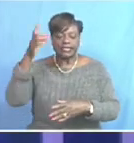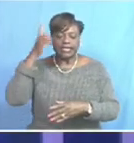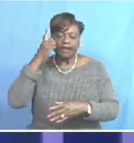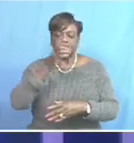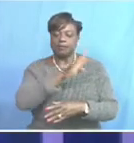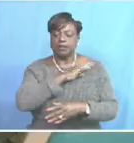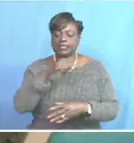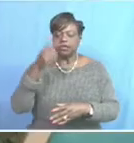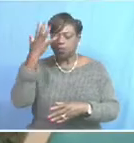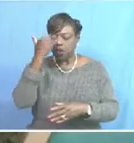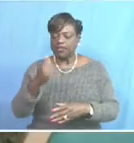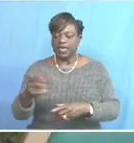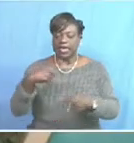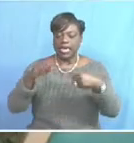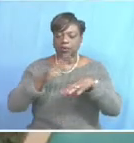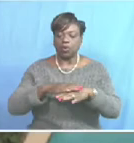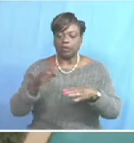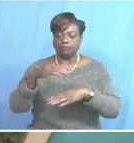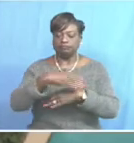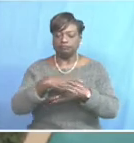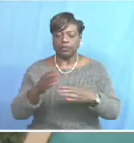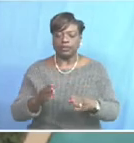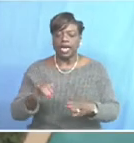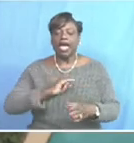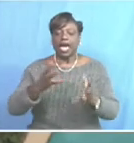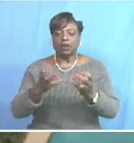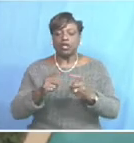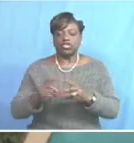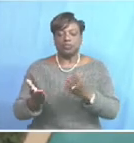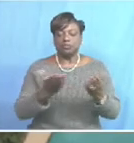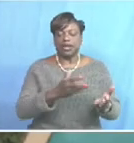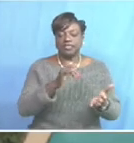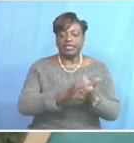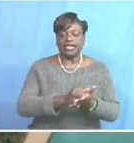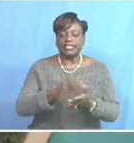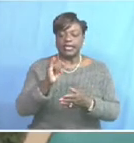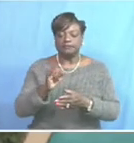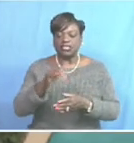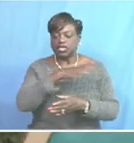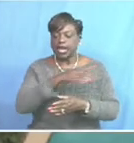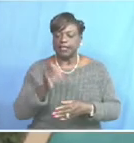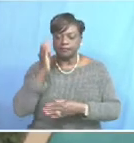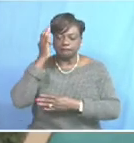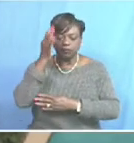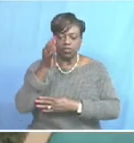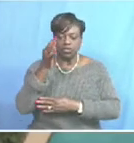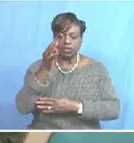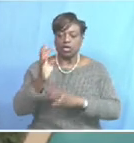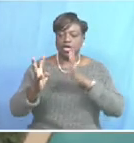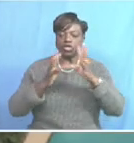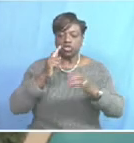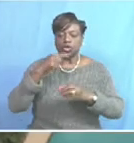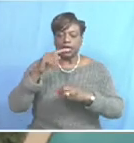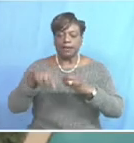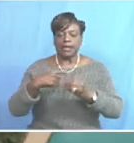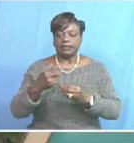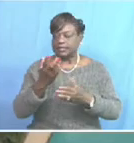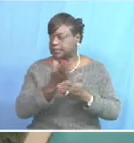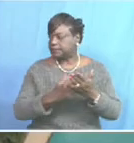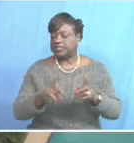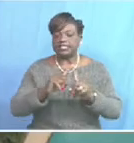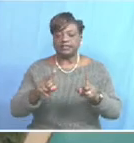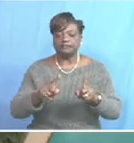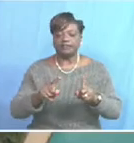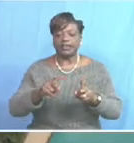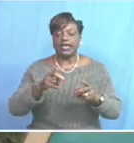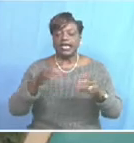board. And so I wanted to bring that innovation and the future, talking about some of the different techniques that